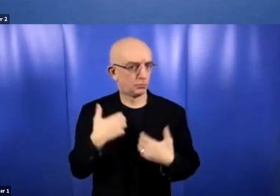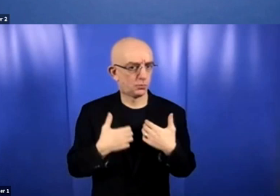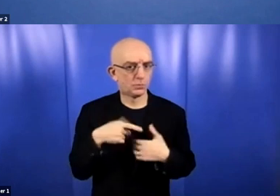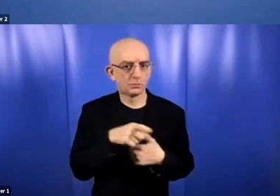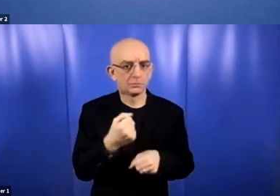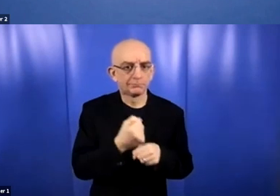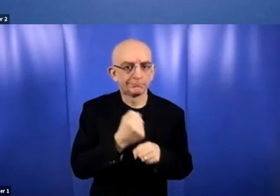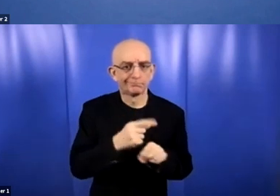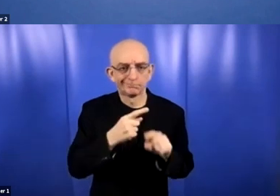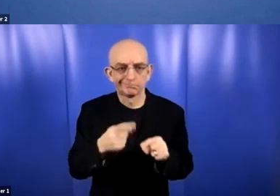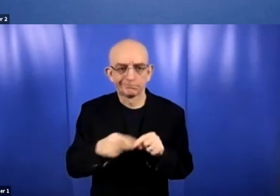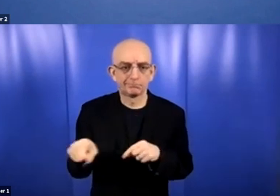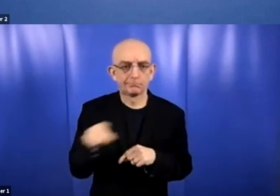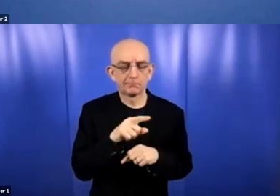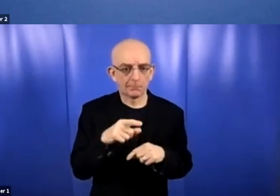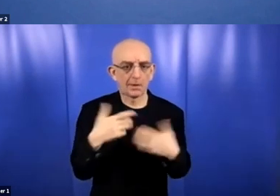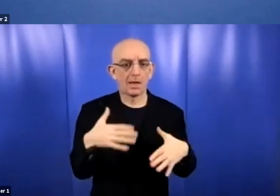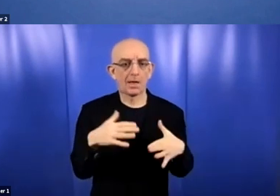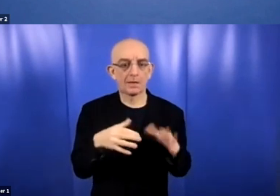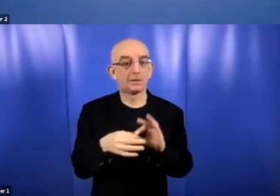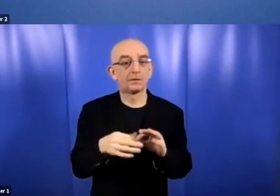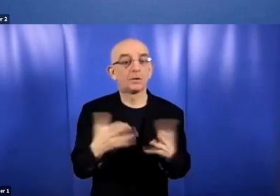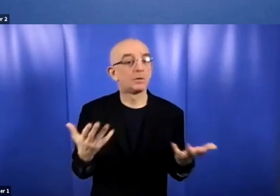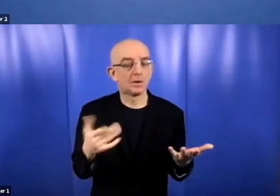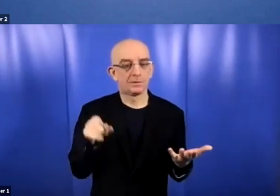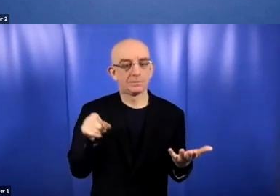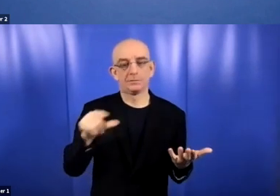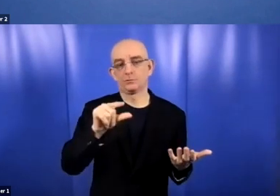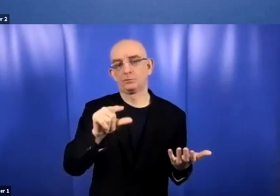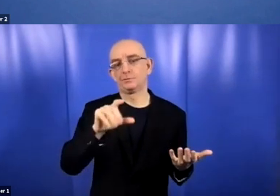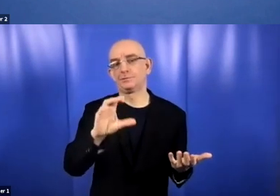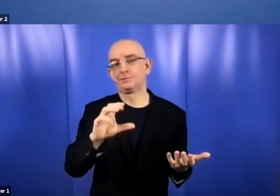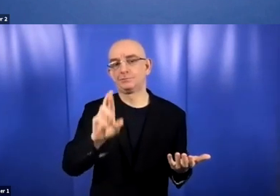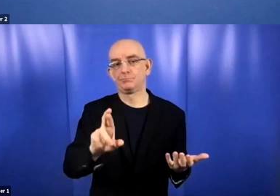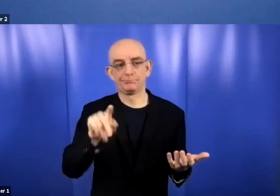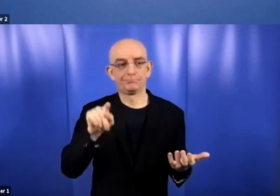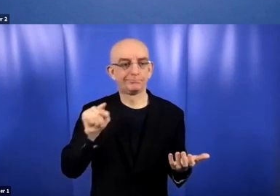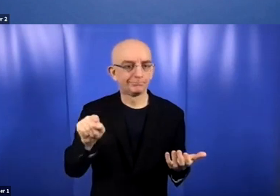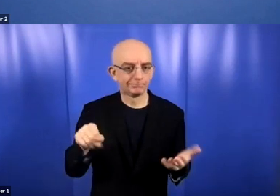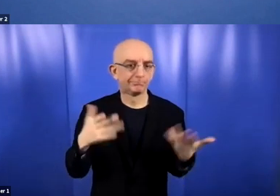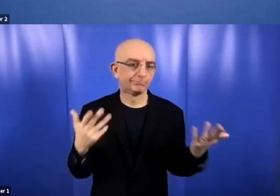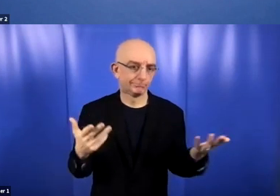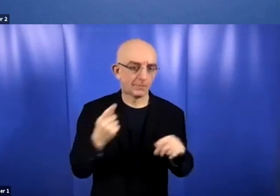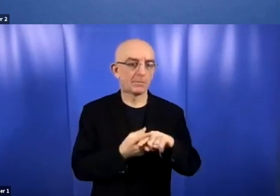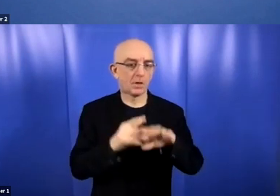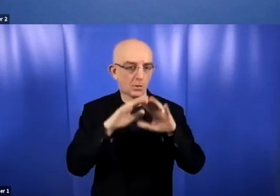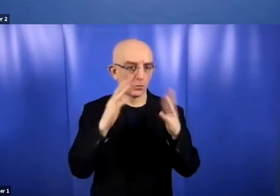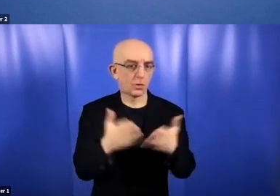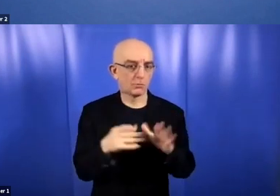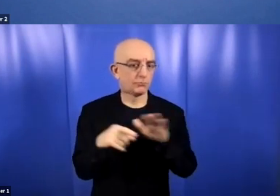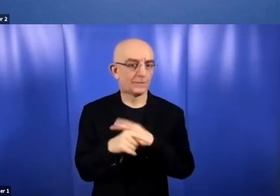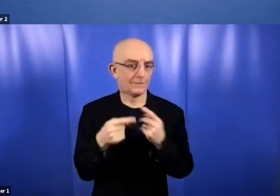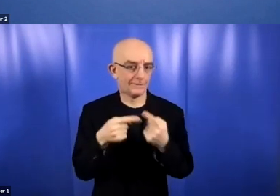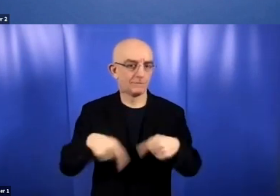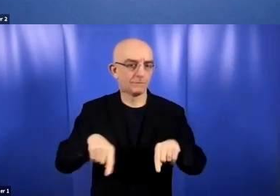is a combined community of practice of a number of universities, some think tanks, and a